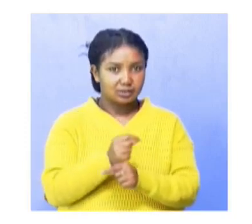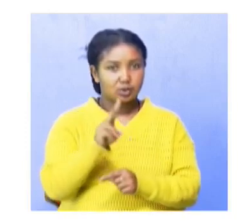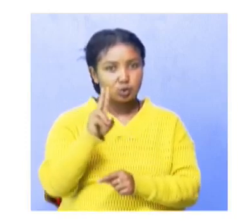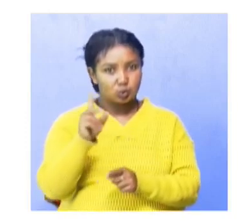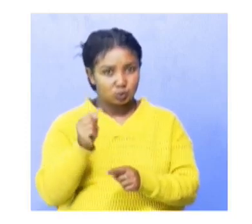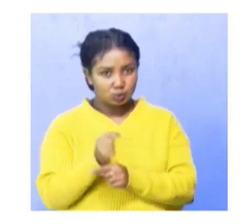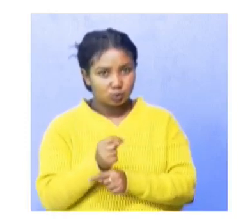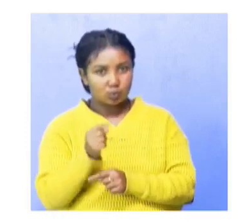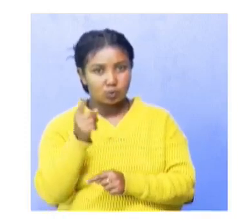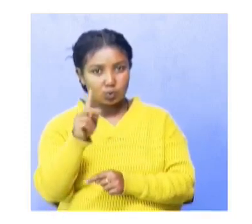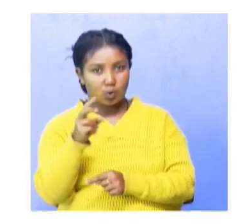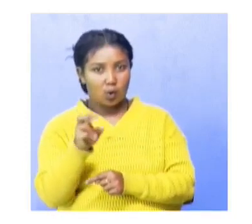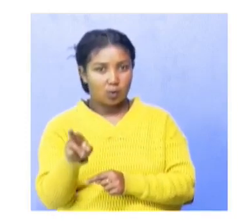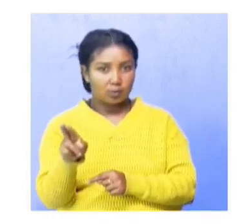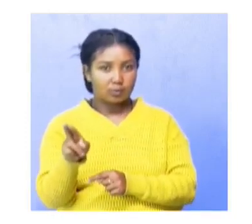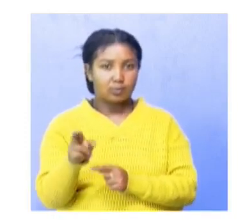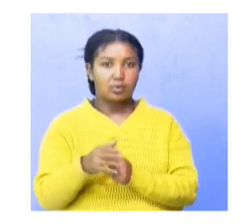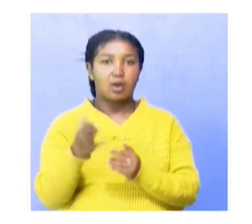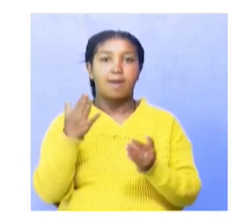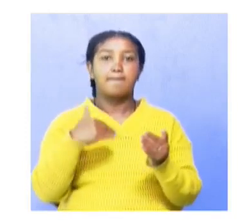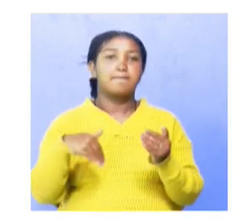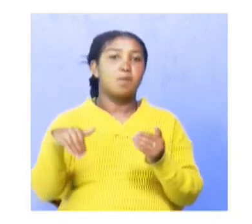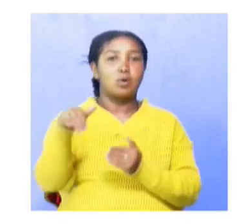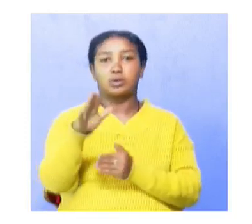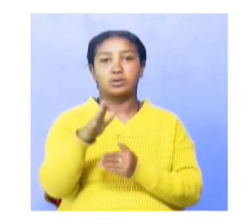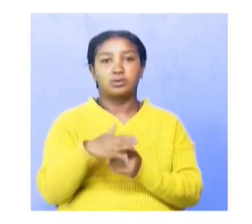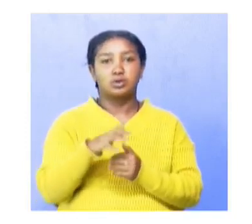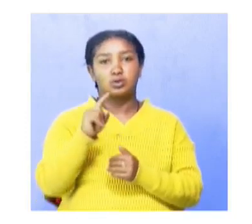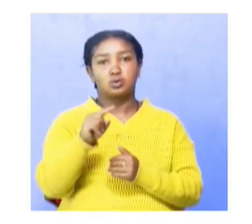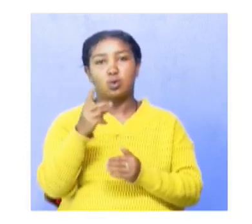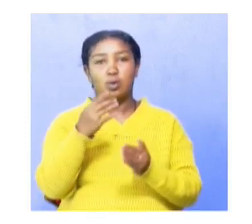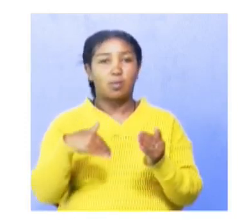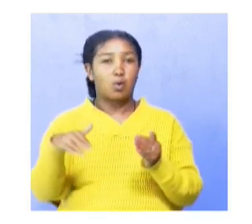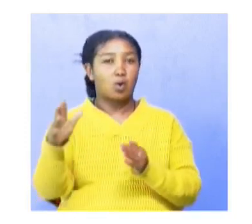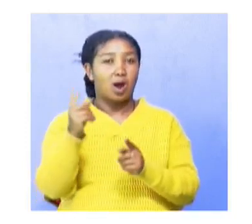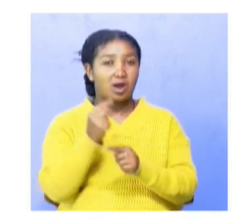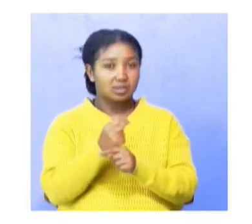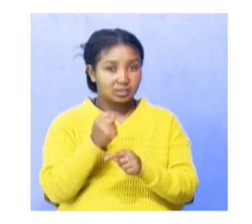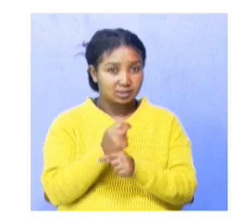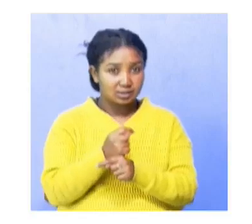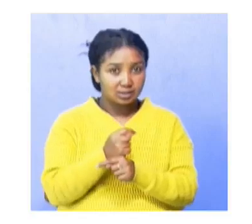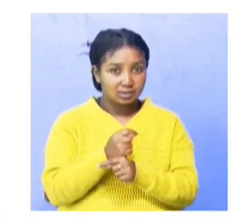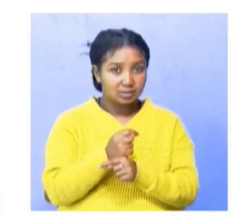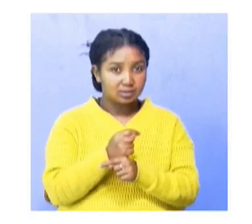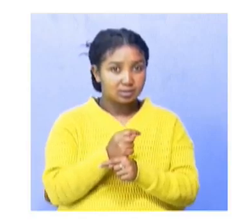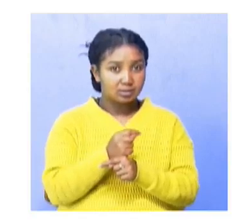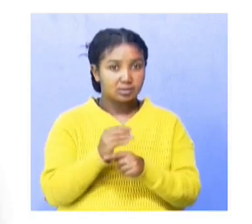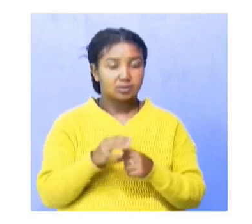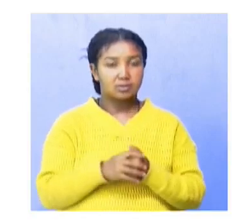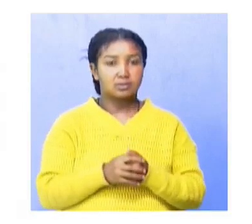two or more even, two or more actions